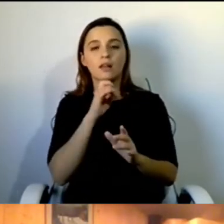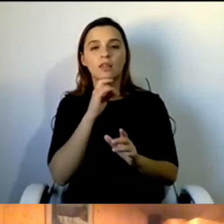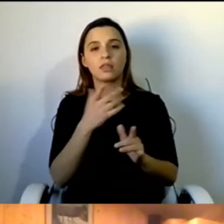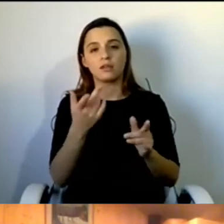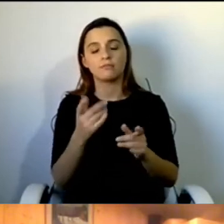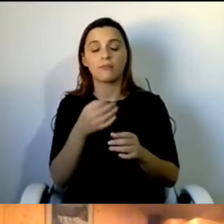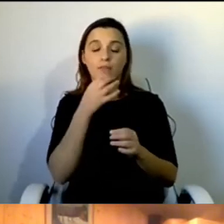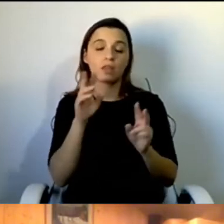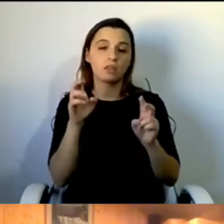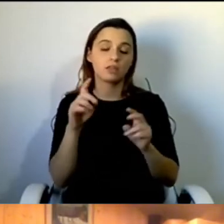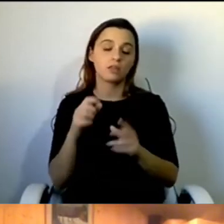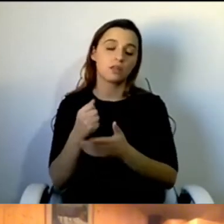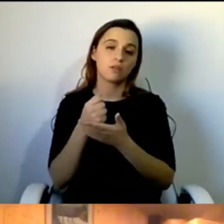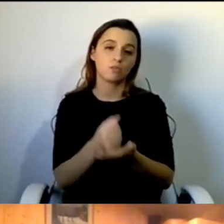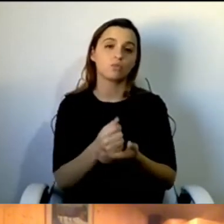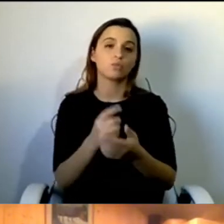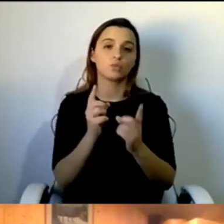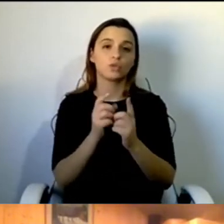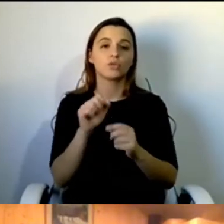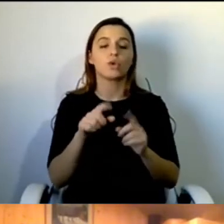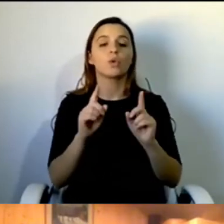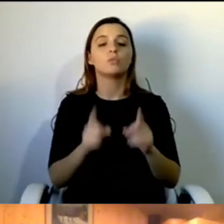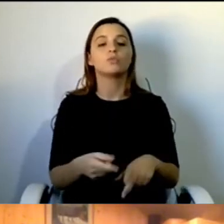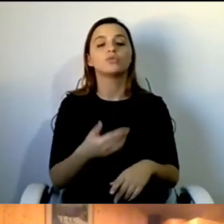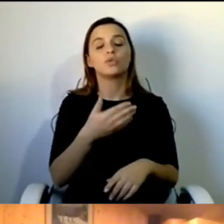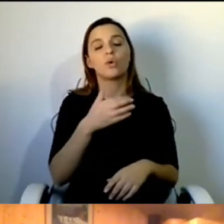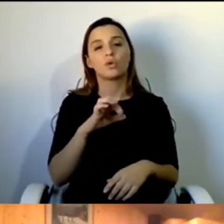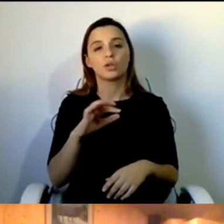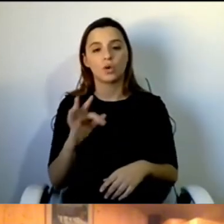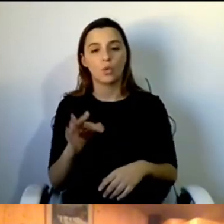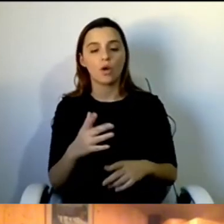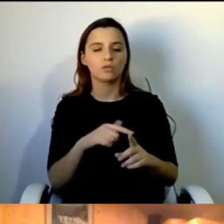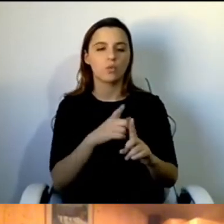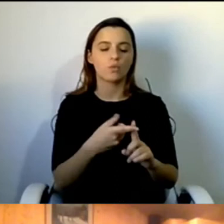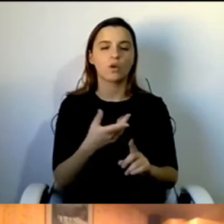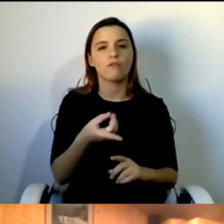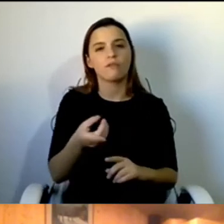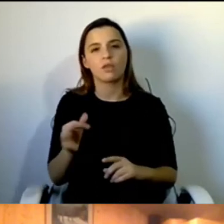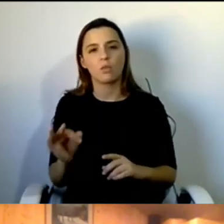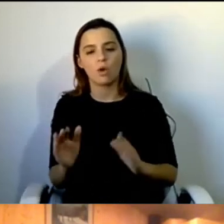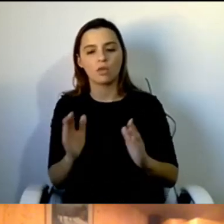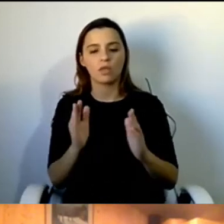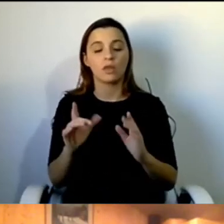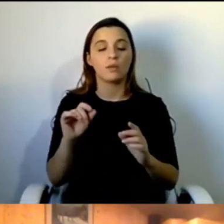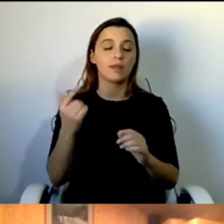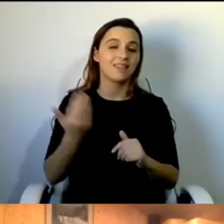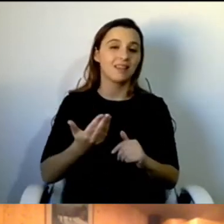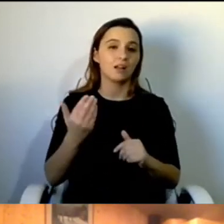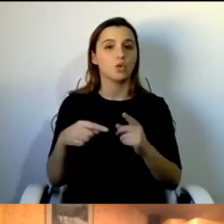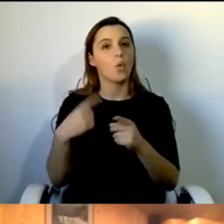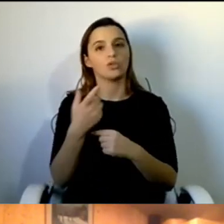personal assistance is one of the rights. There's 10 rights covering other things as well, which I won't go into now, but they're anything